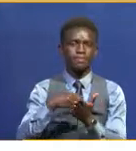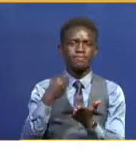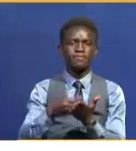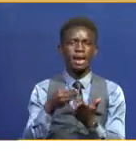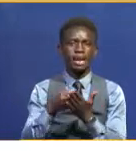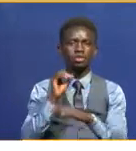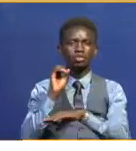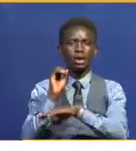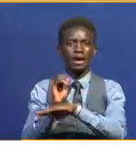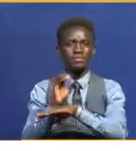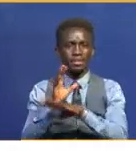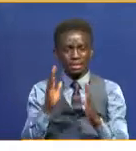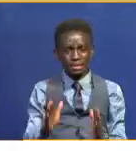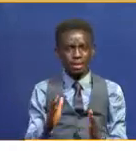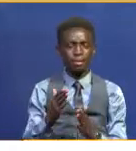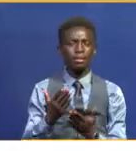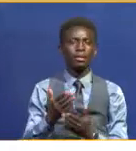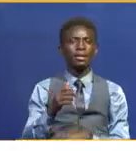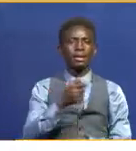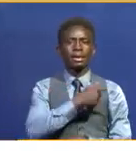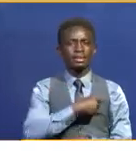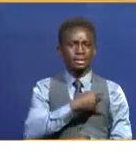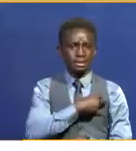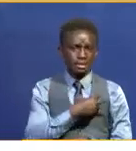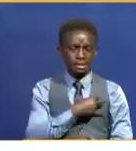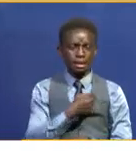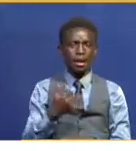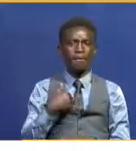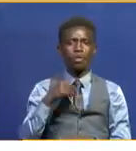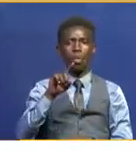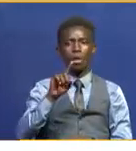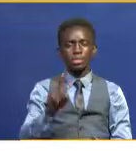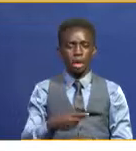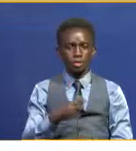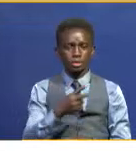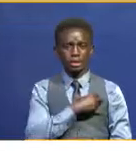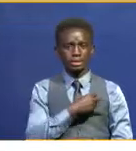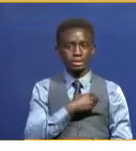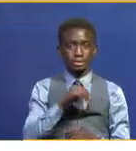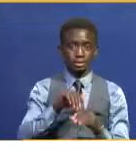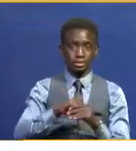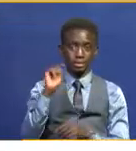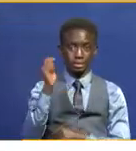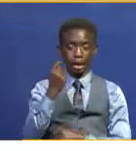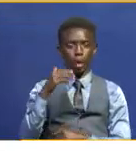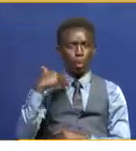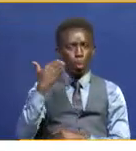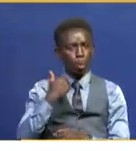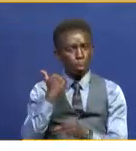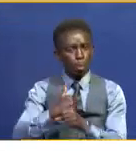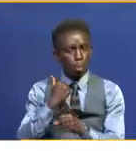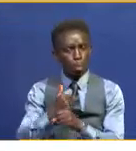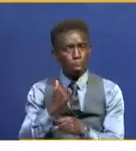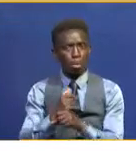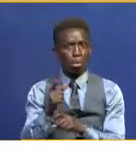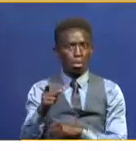agents. There are over 1,000 agents around Kenya. They actually also do that, so that when they come